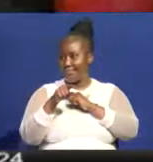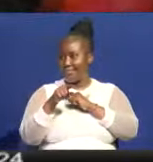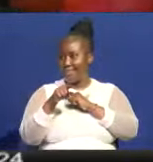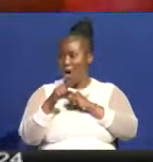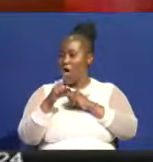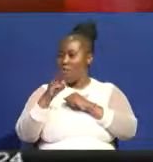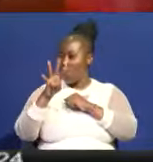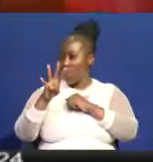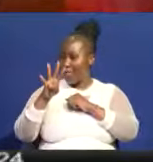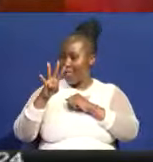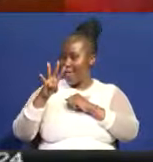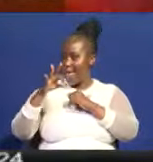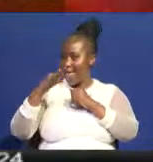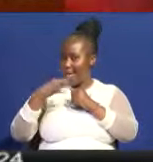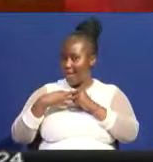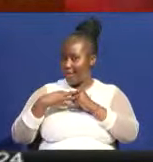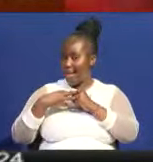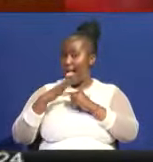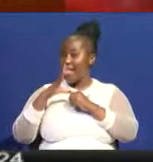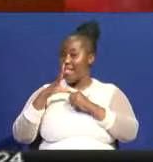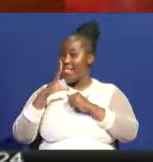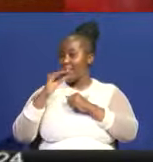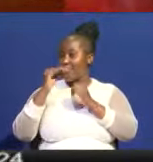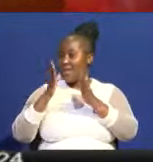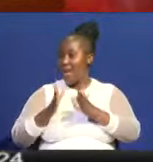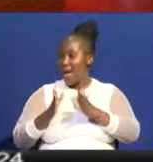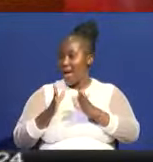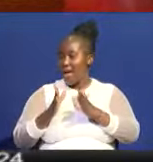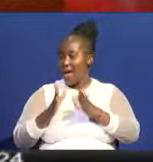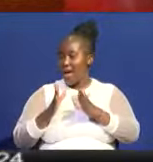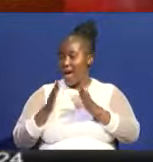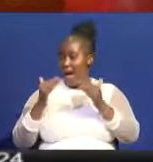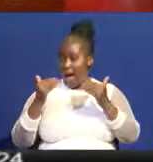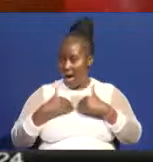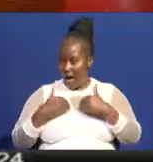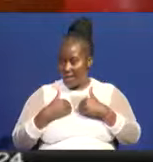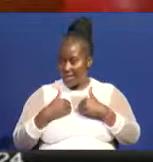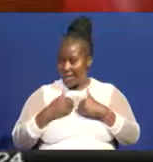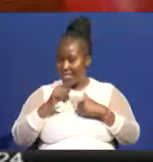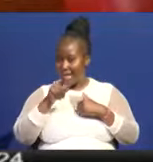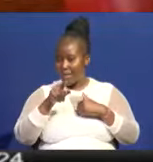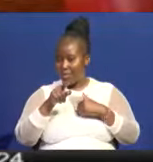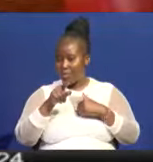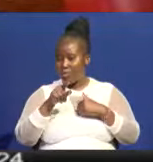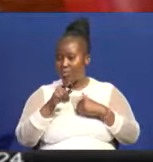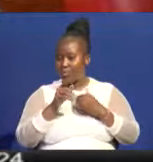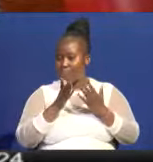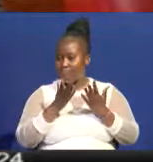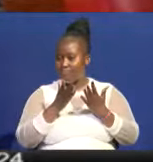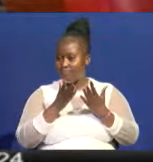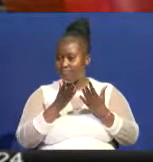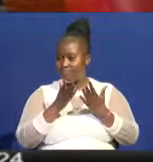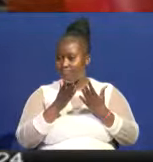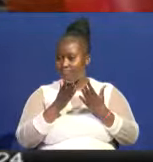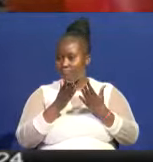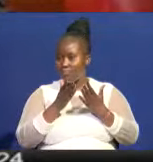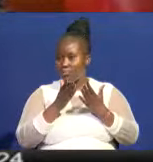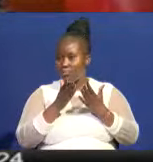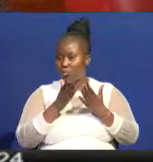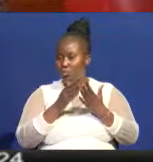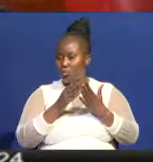and the speaker has the discretion to expunge it from the